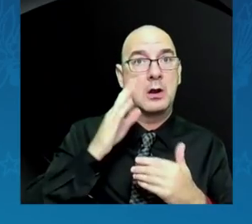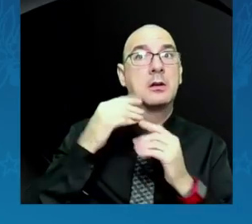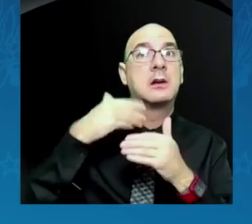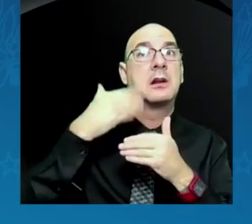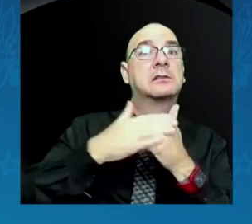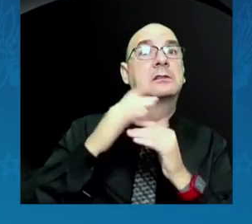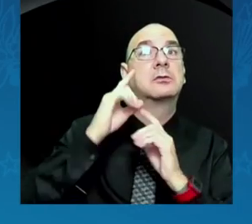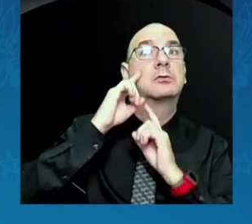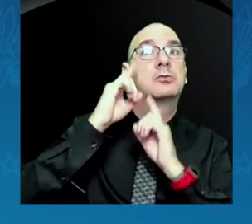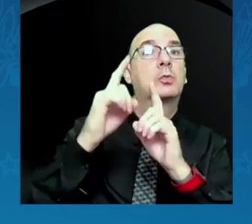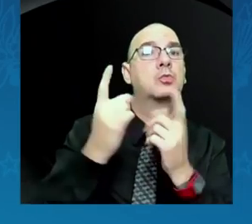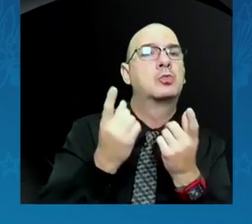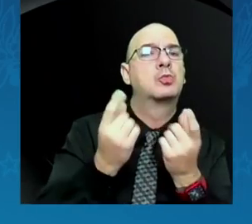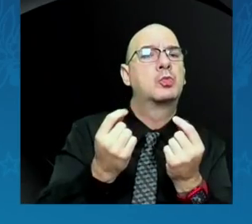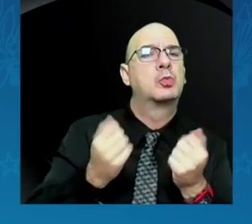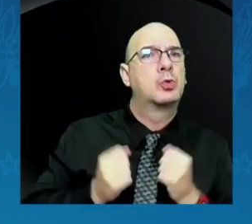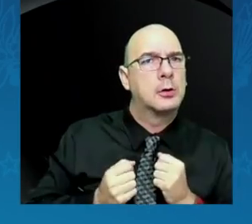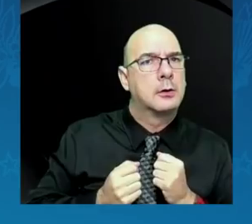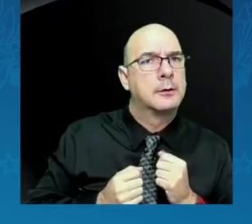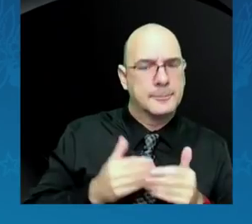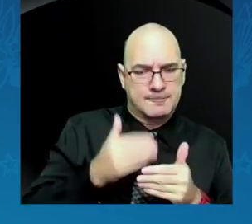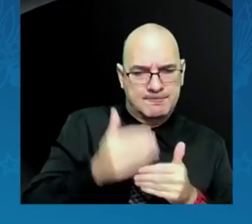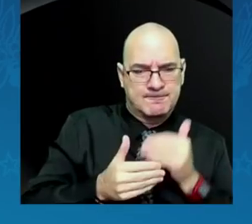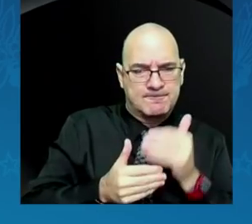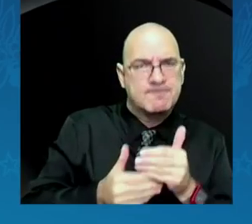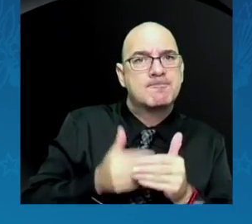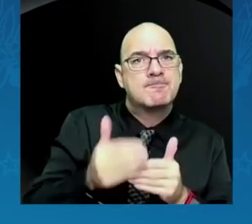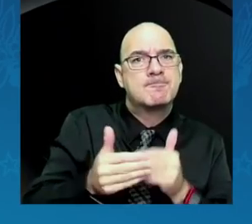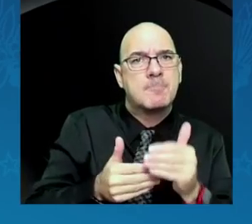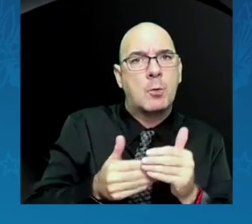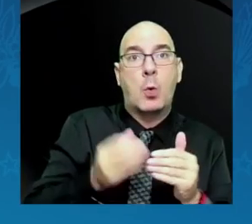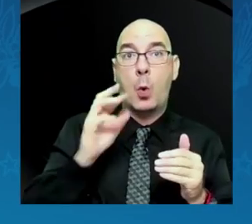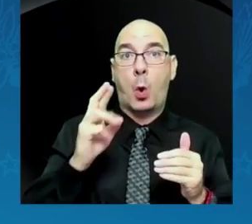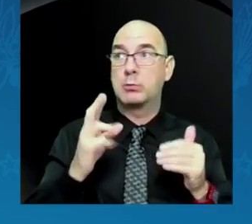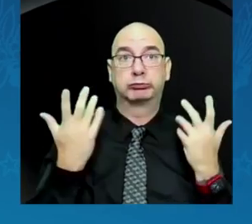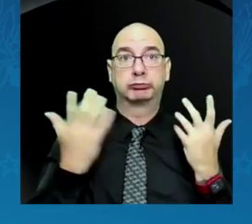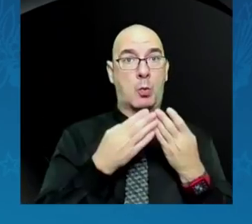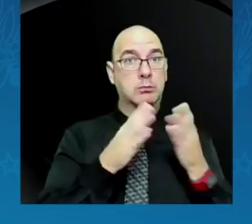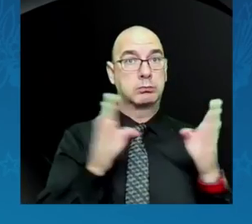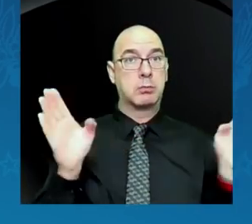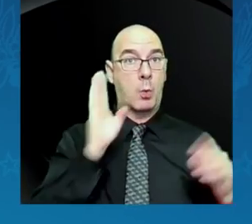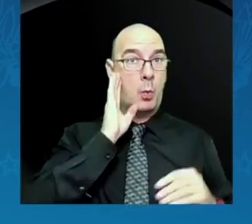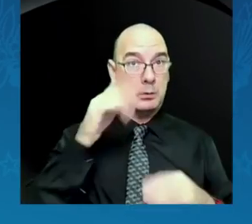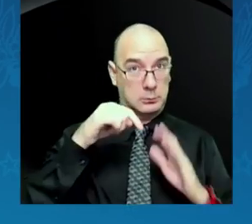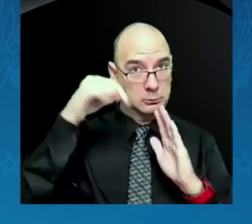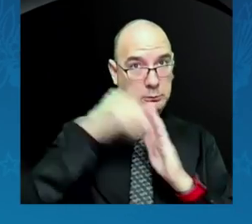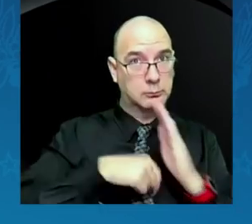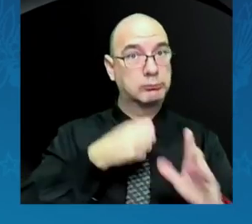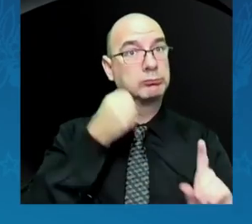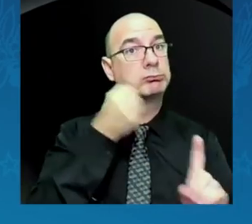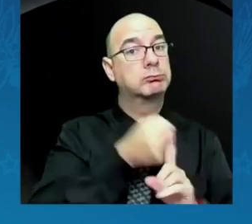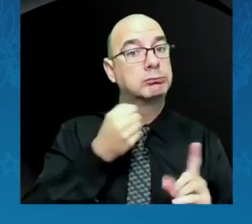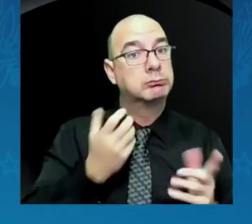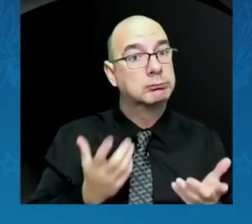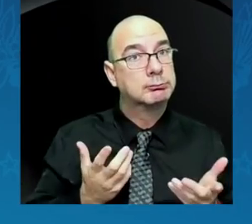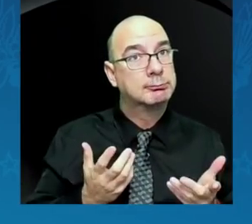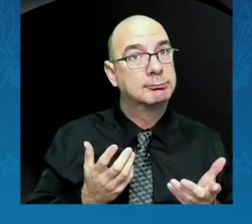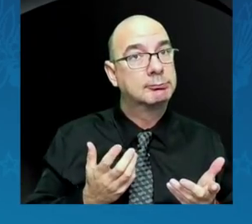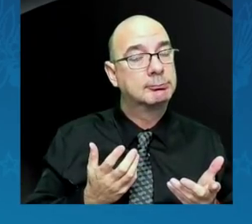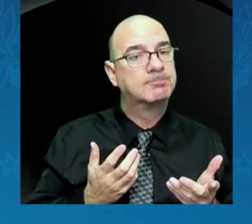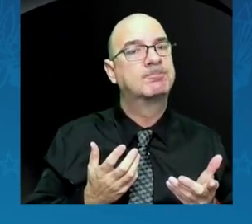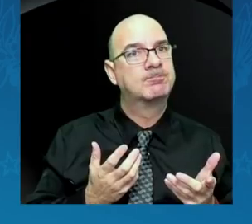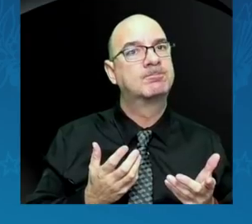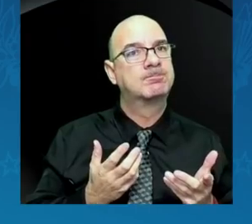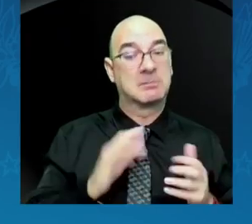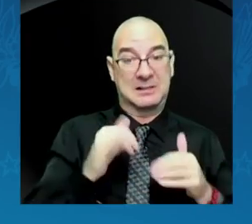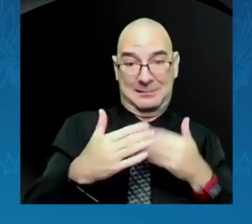incrementally or expansively, will have a profound impact on where this issue ends up in the years and decades